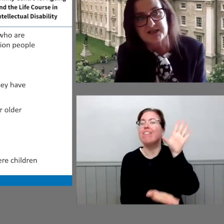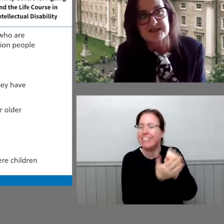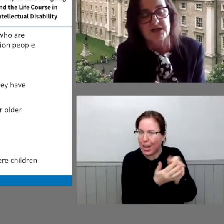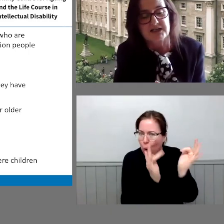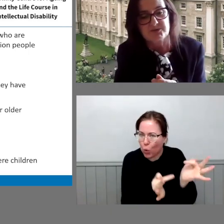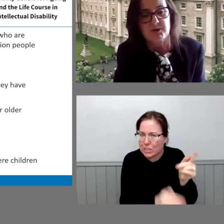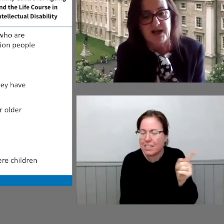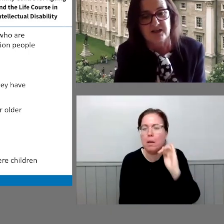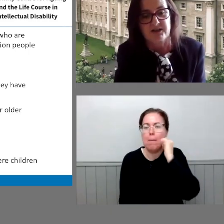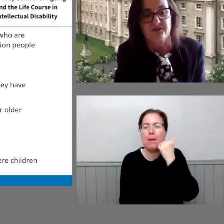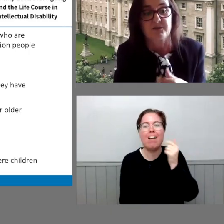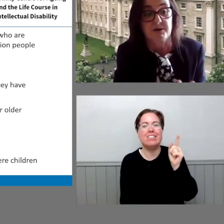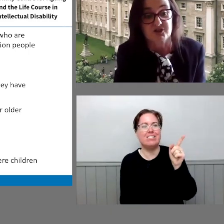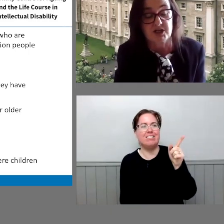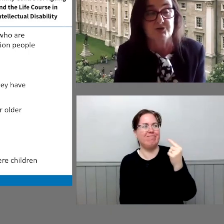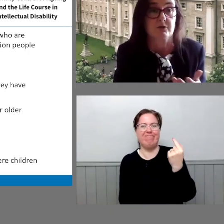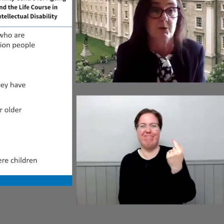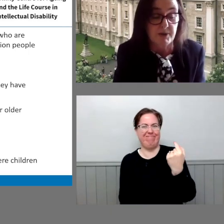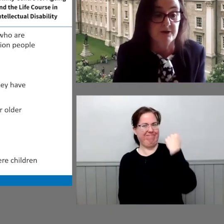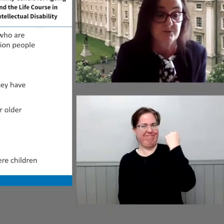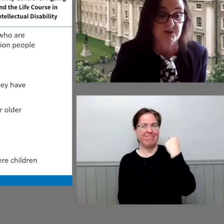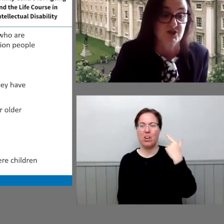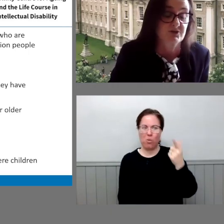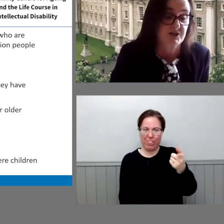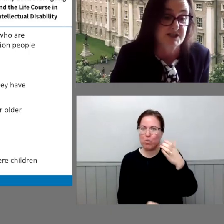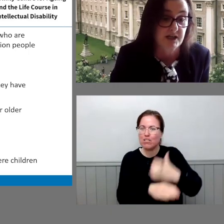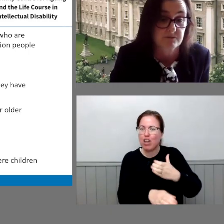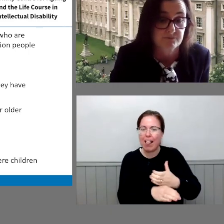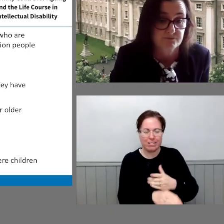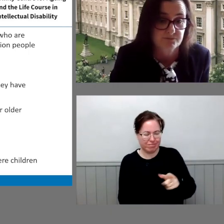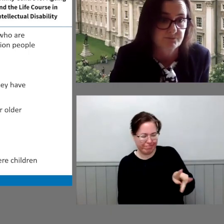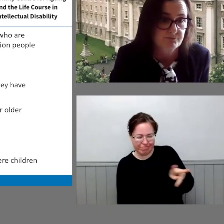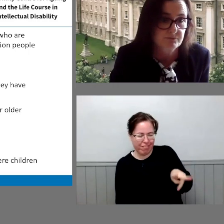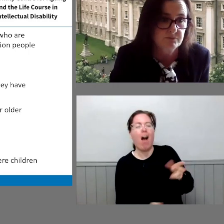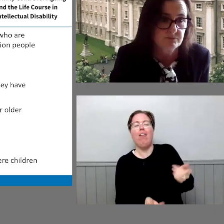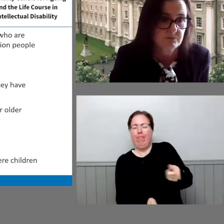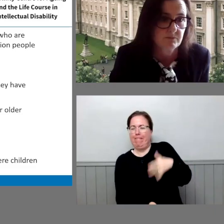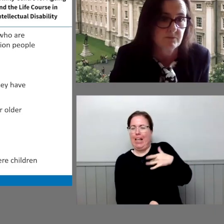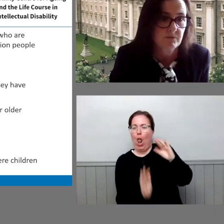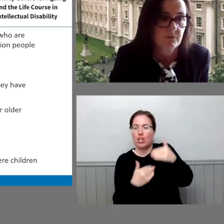autism was not as likely to be recognized when they were children compared with children today.